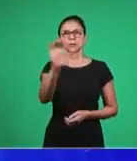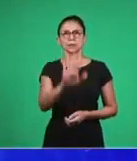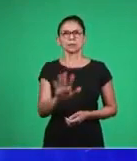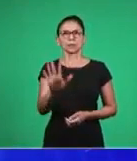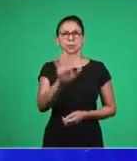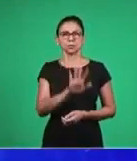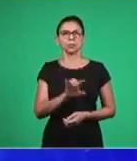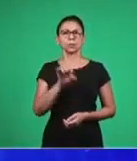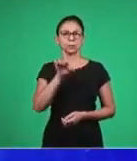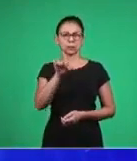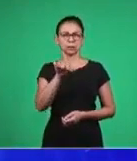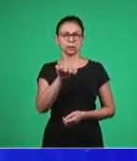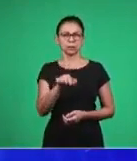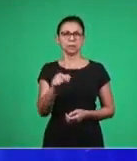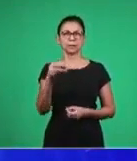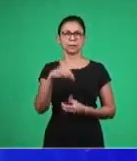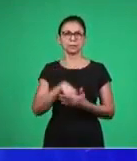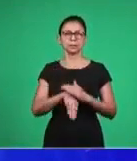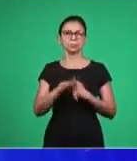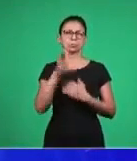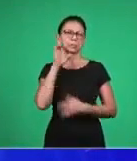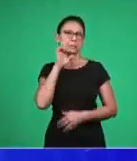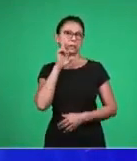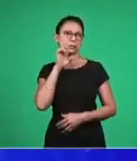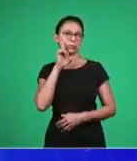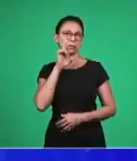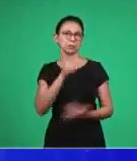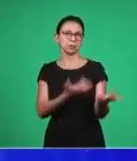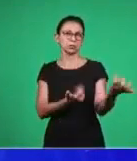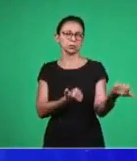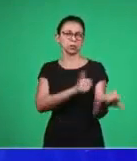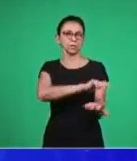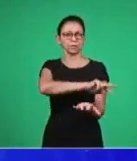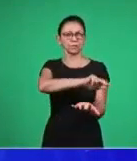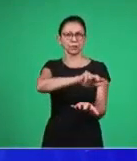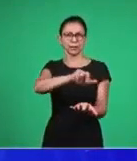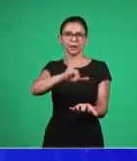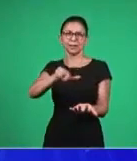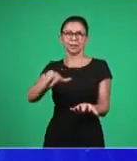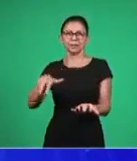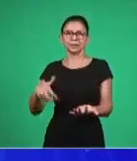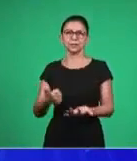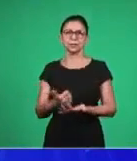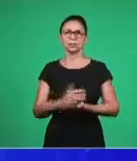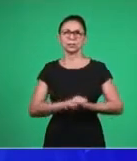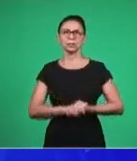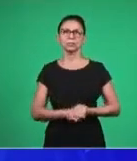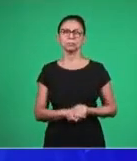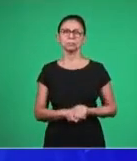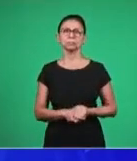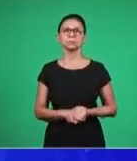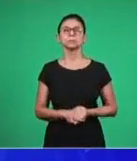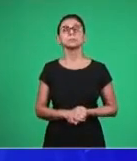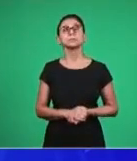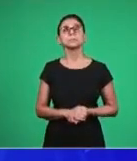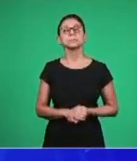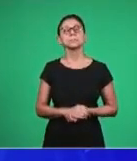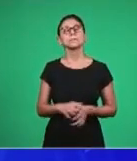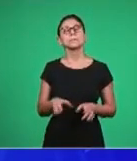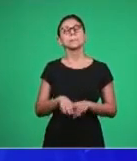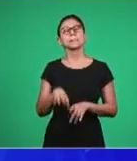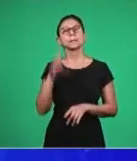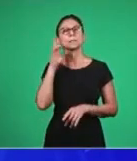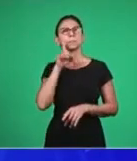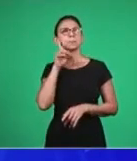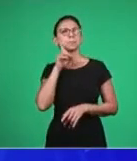and in other countries. I want to say the youth in Framingham and Watertown and in the United States, and